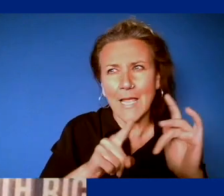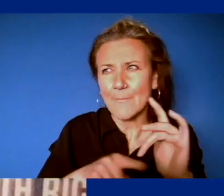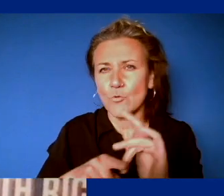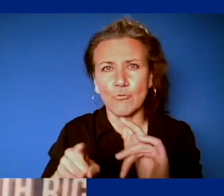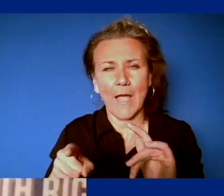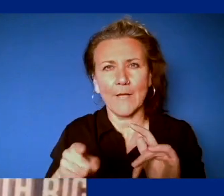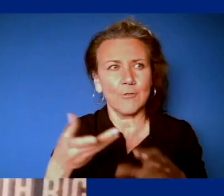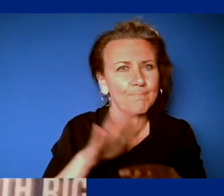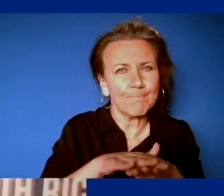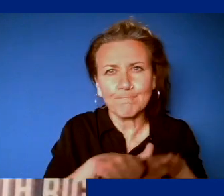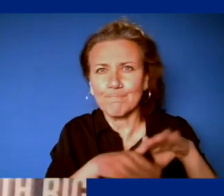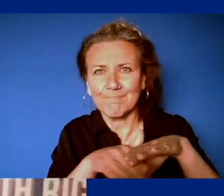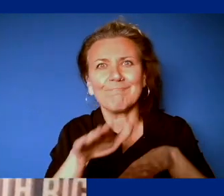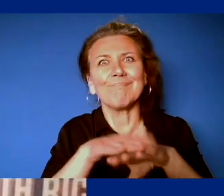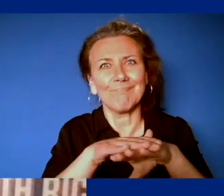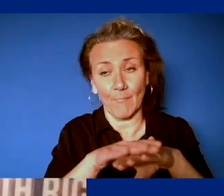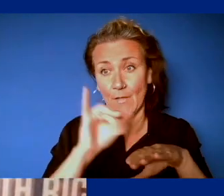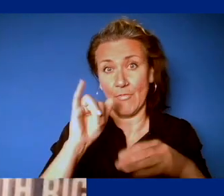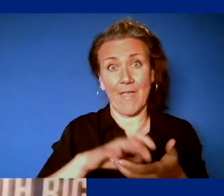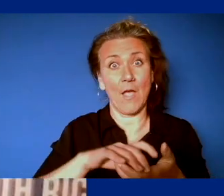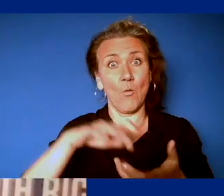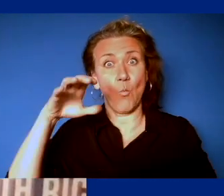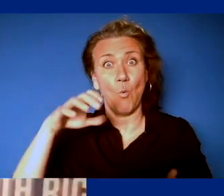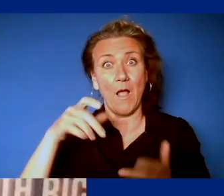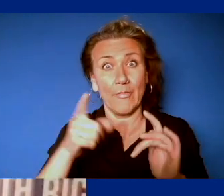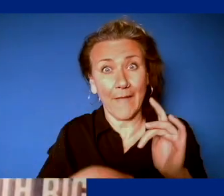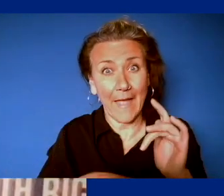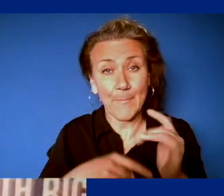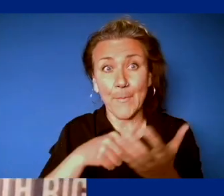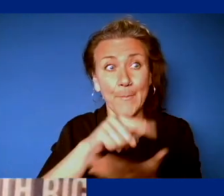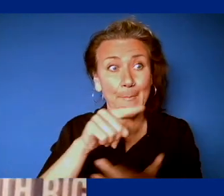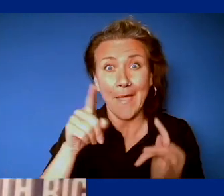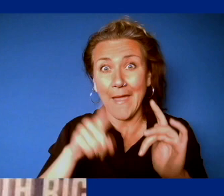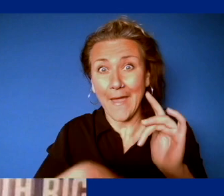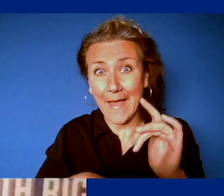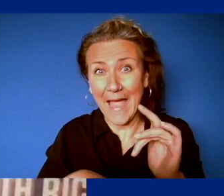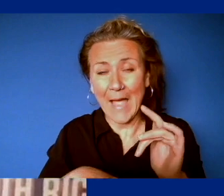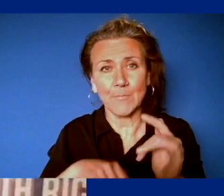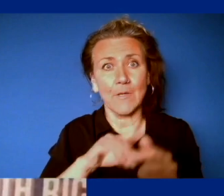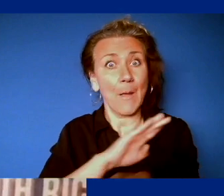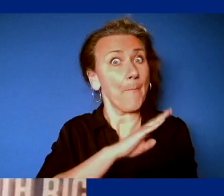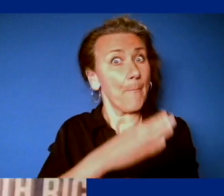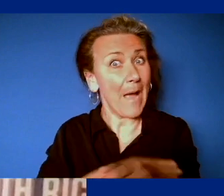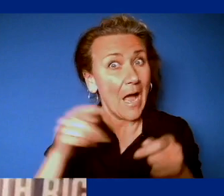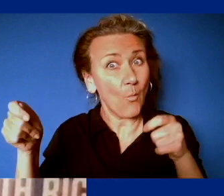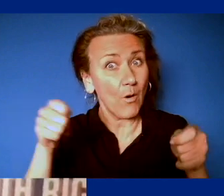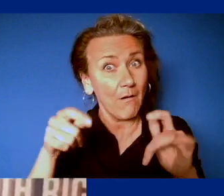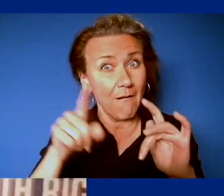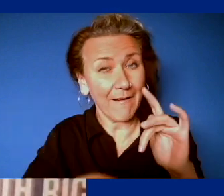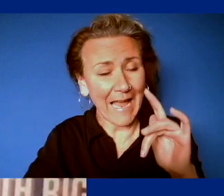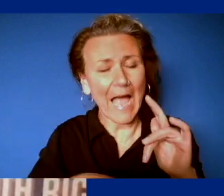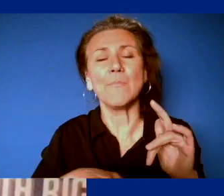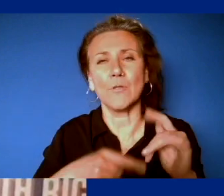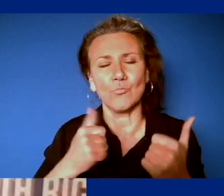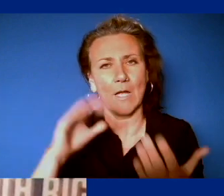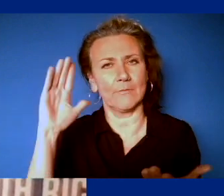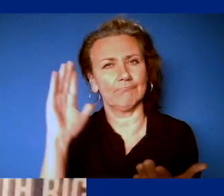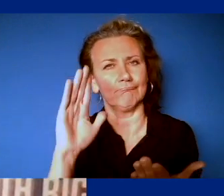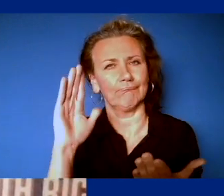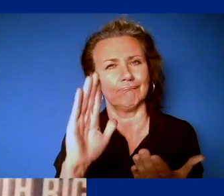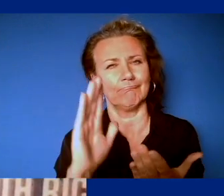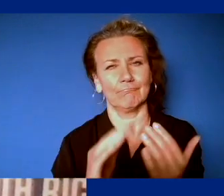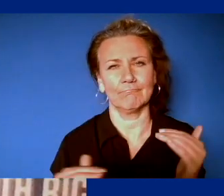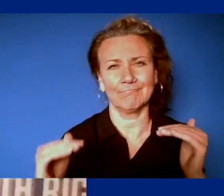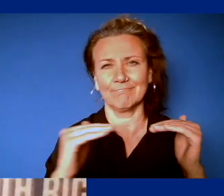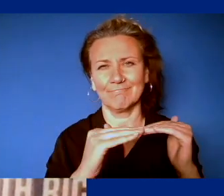for Latinas in our country, from closing the wealth gap and the pay gap to these power gaps. Our work is